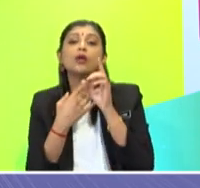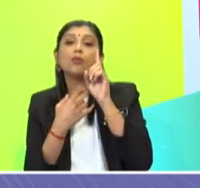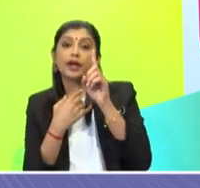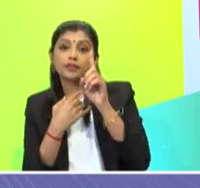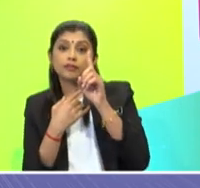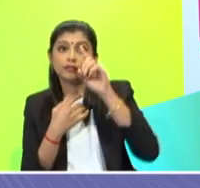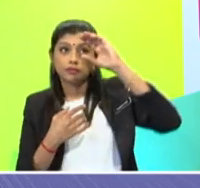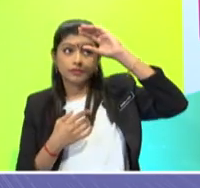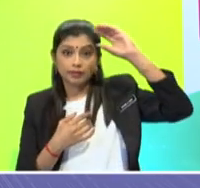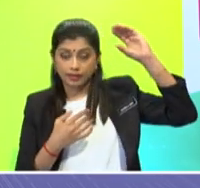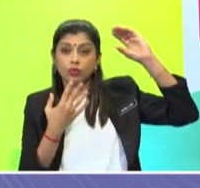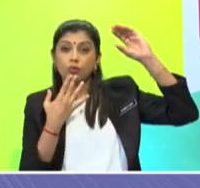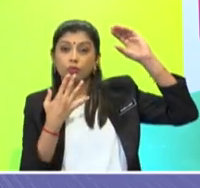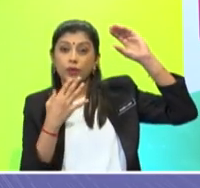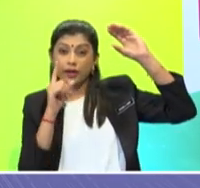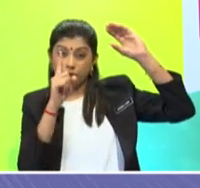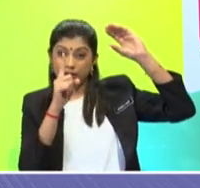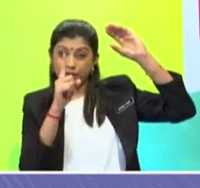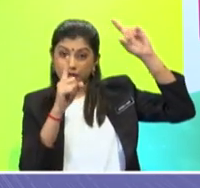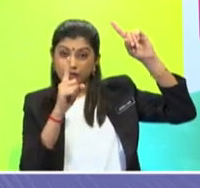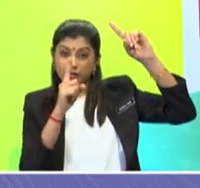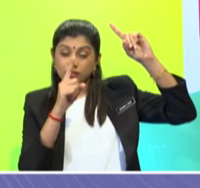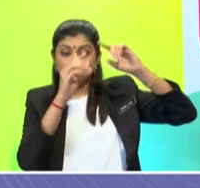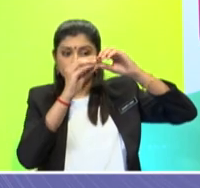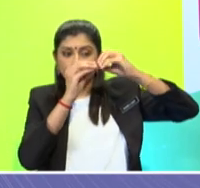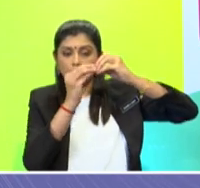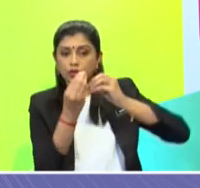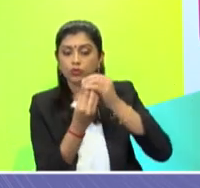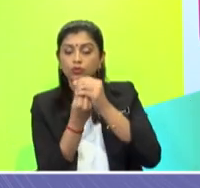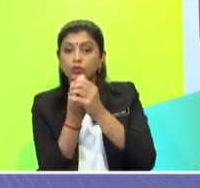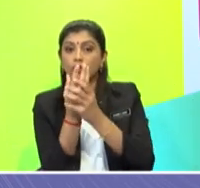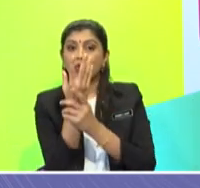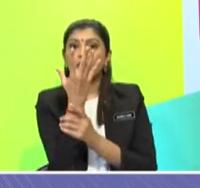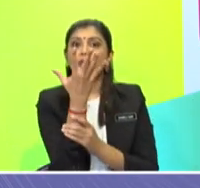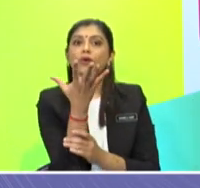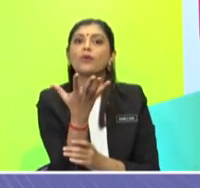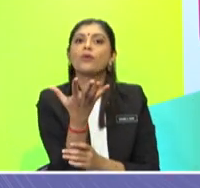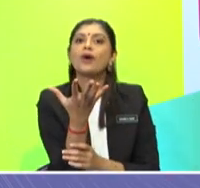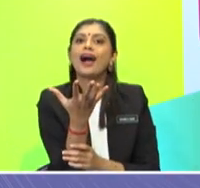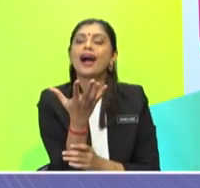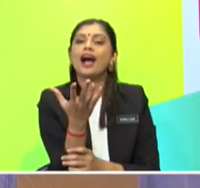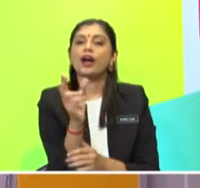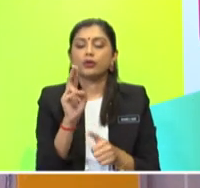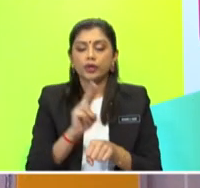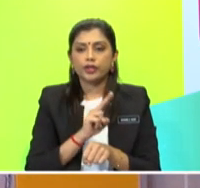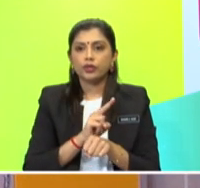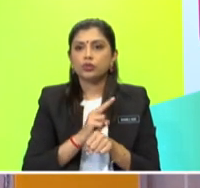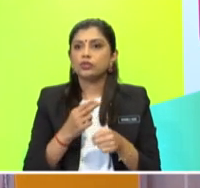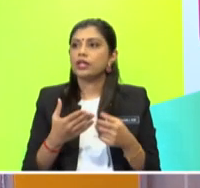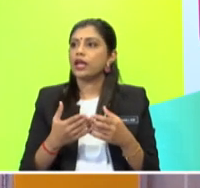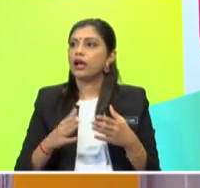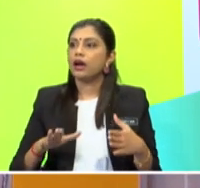Sean, because it's only growing where you get to generate the ideas. Ah. So remember, E1,